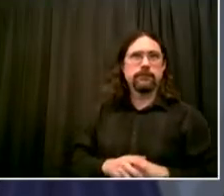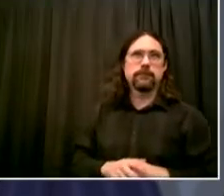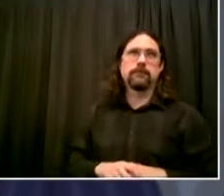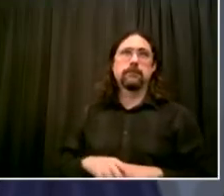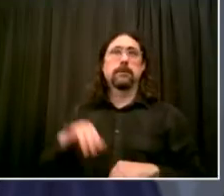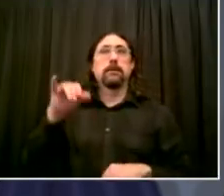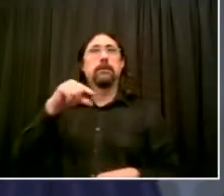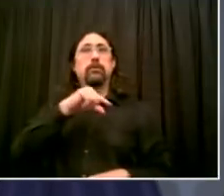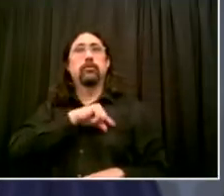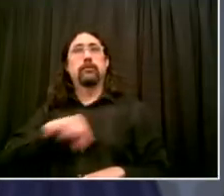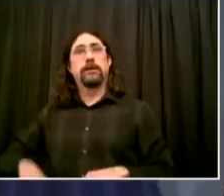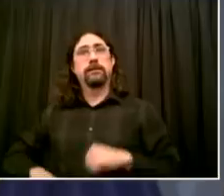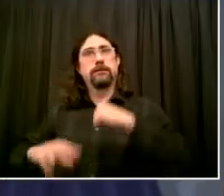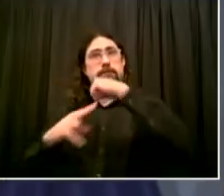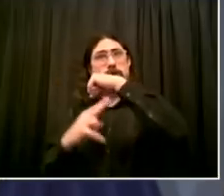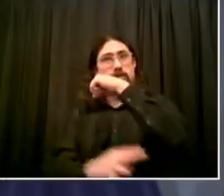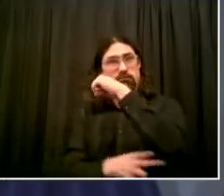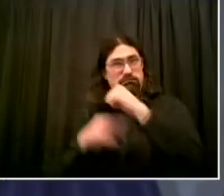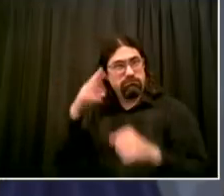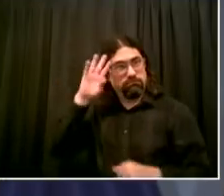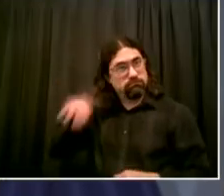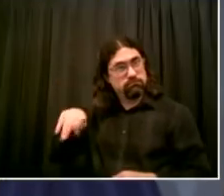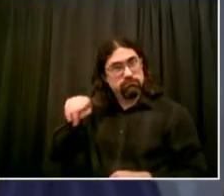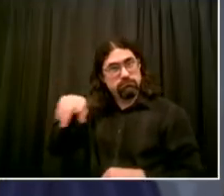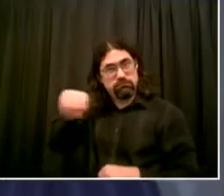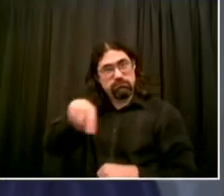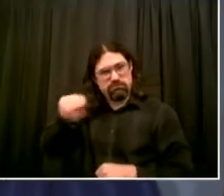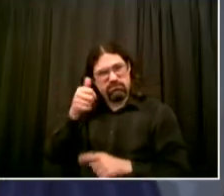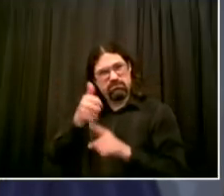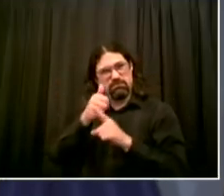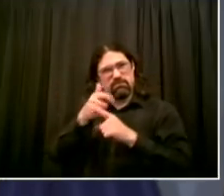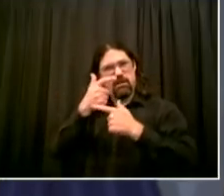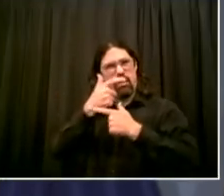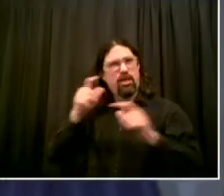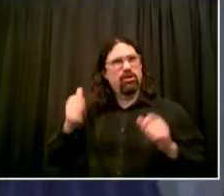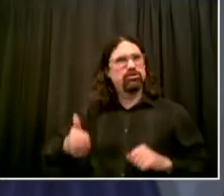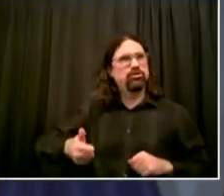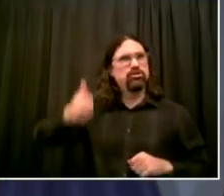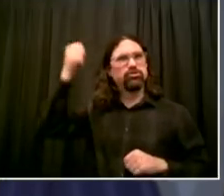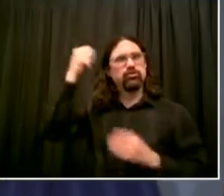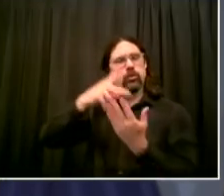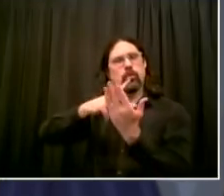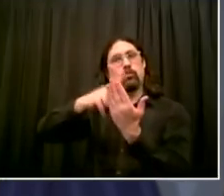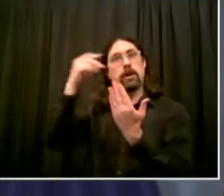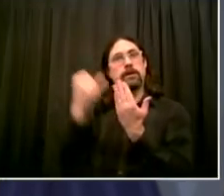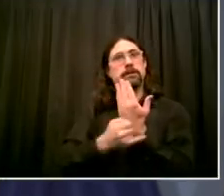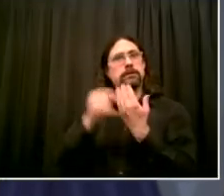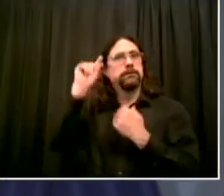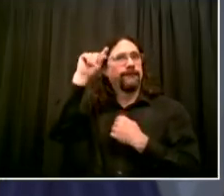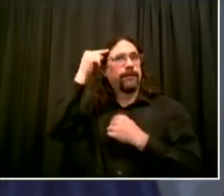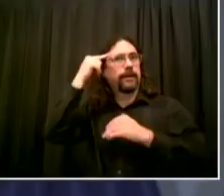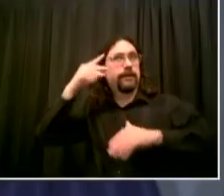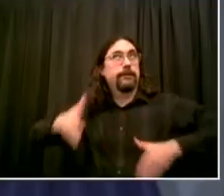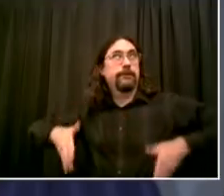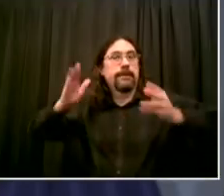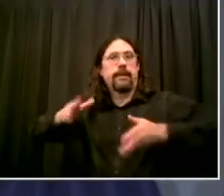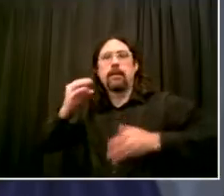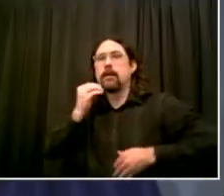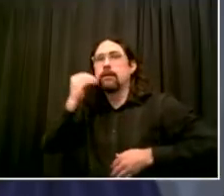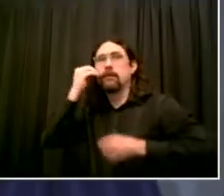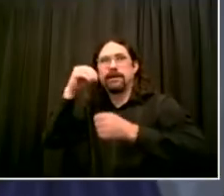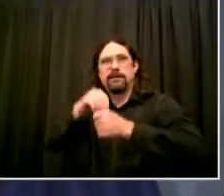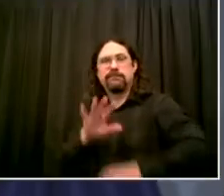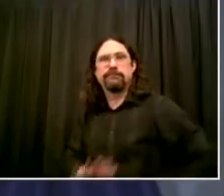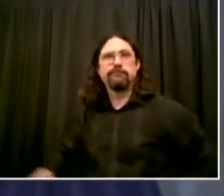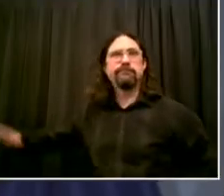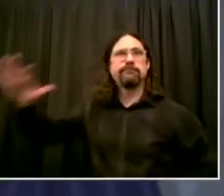I remember for years and years, if you said Queensbridge, people thought tragically, they thought of violence, they thought